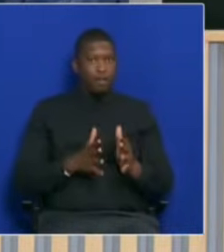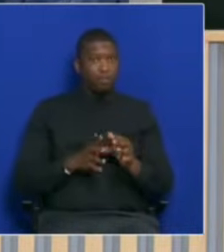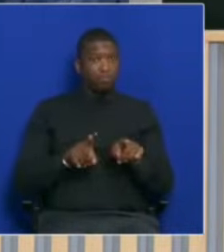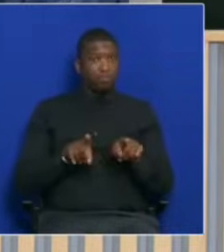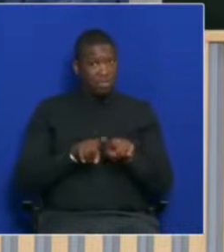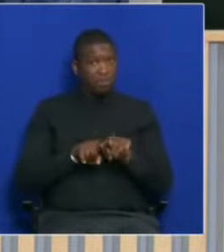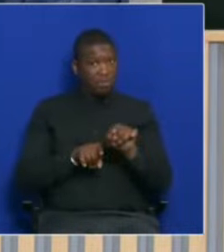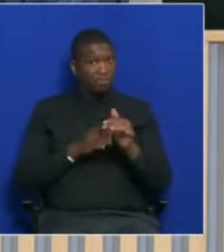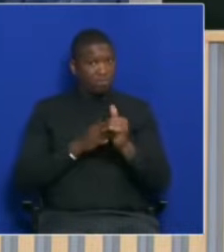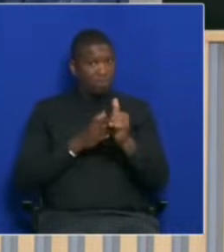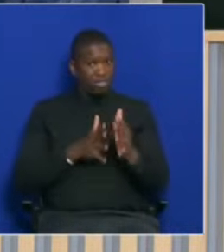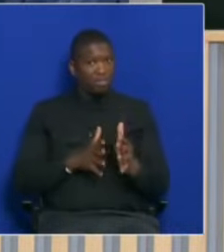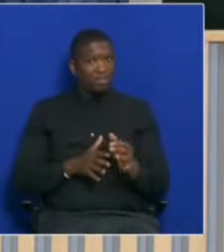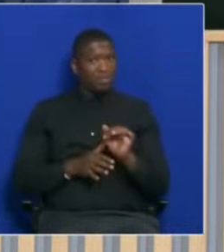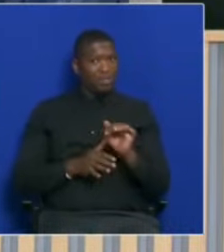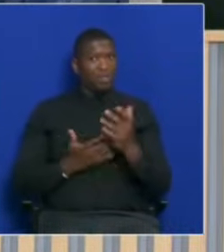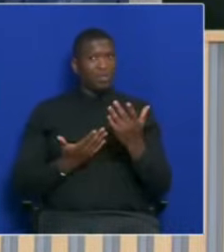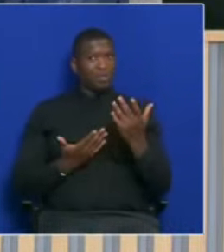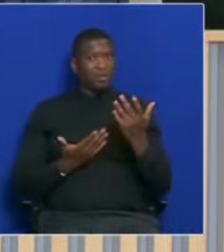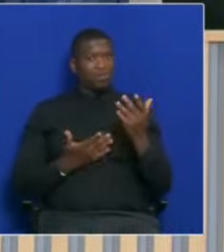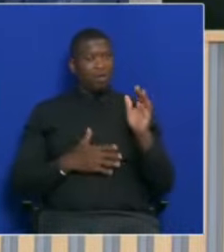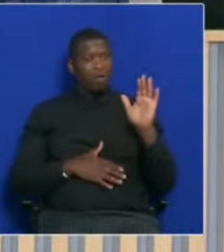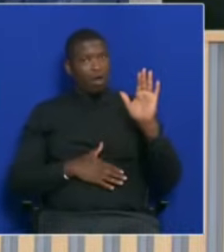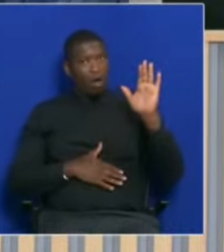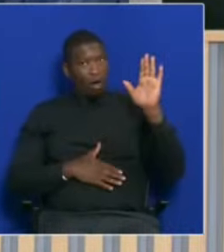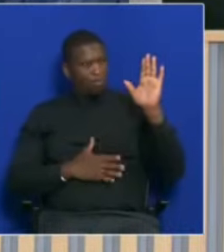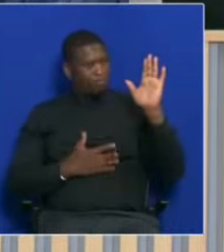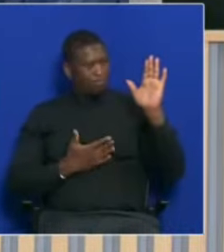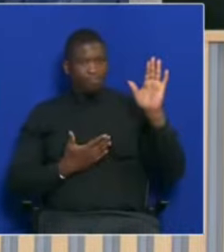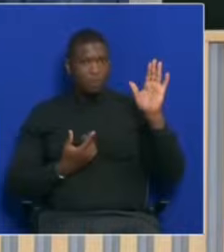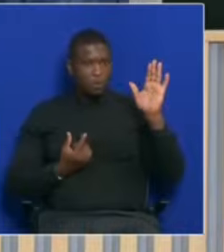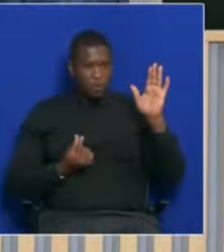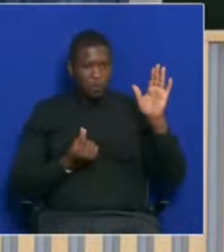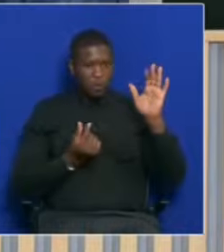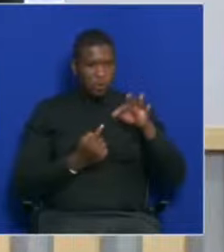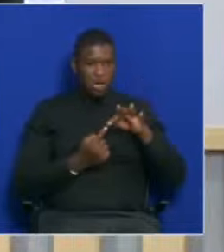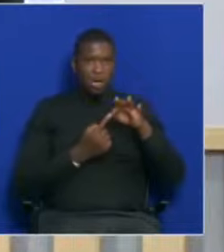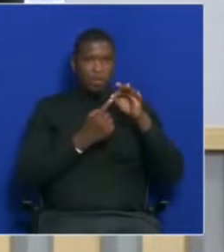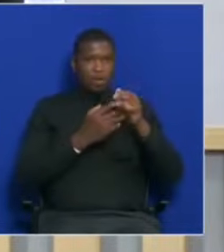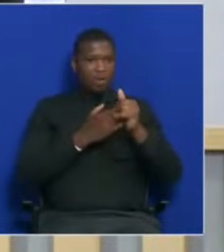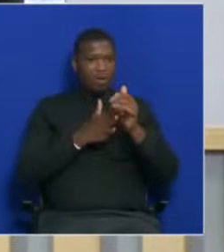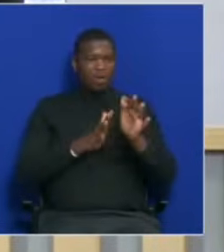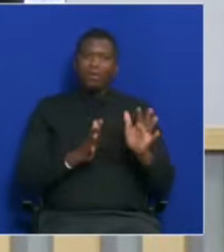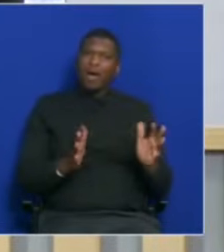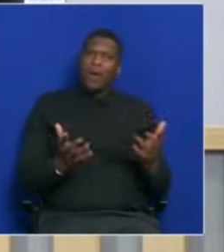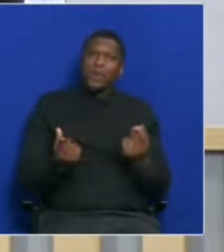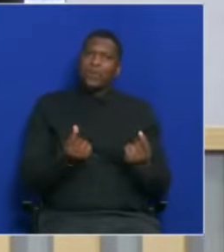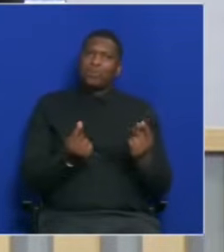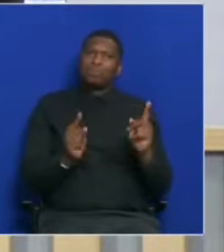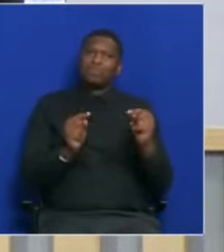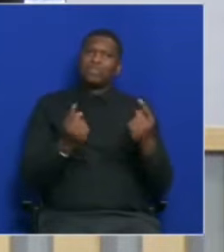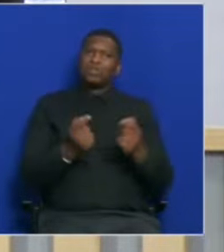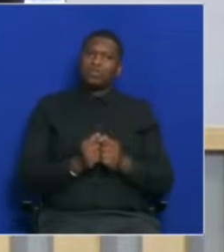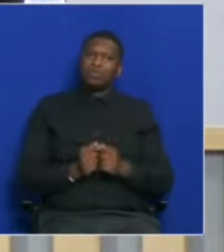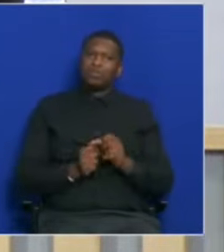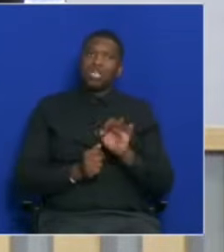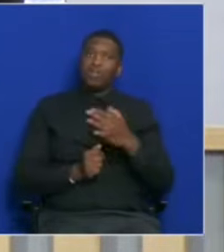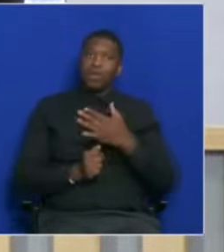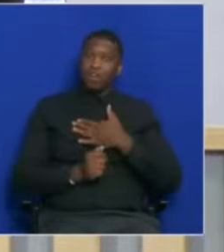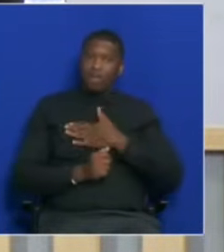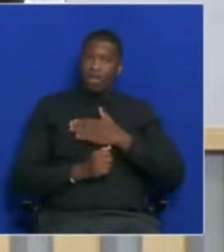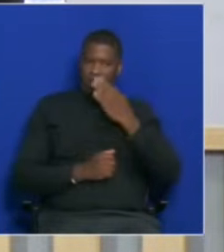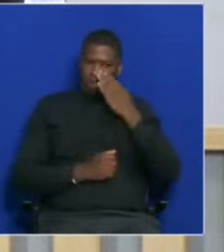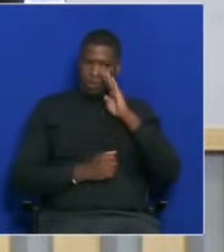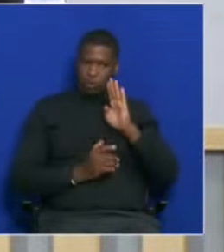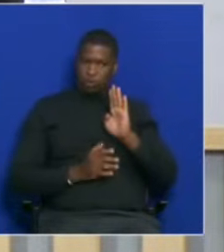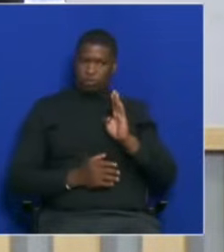up your hand to be appointed as a leader. If that's your attitude, you just should not put up